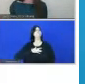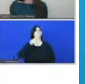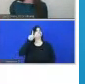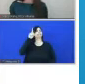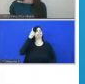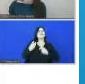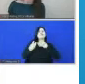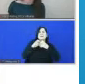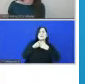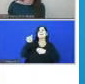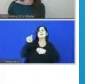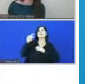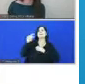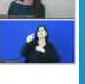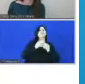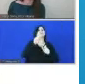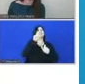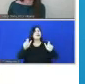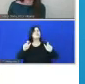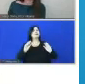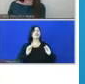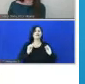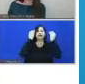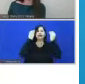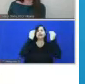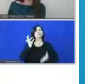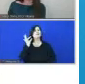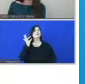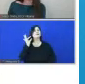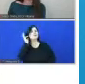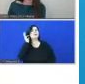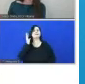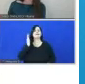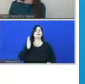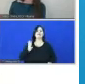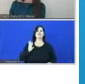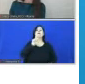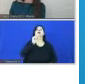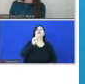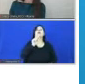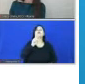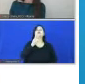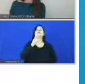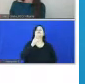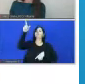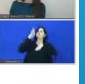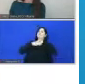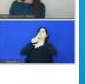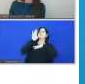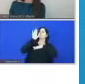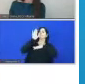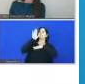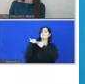voice to be raised, and we can resist to all forms of violence representing all these women and giving them a voice and a